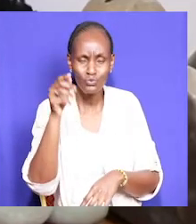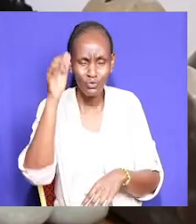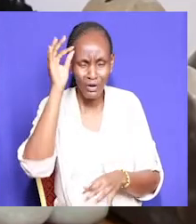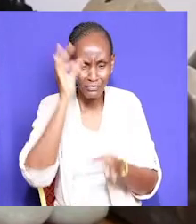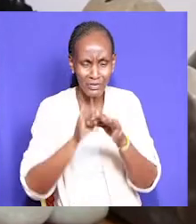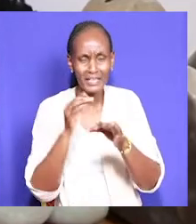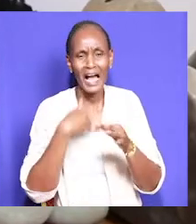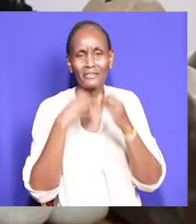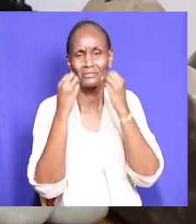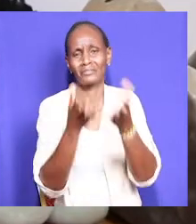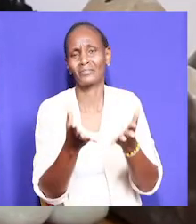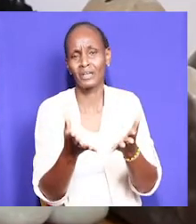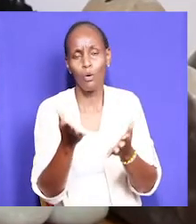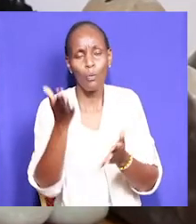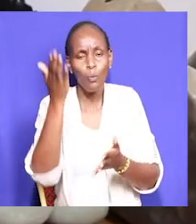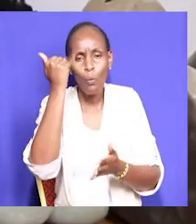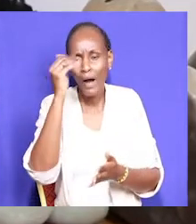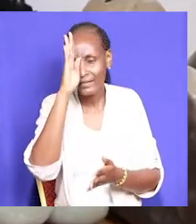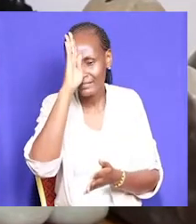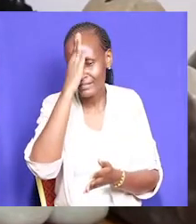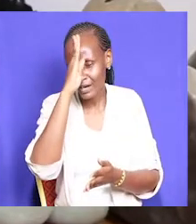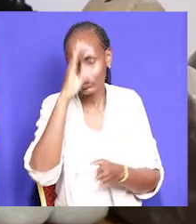faith, why did you doubt?"